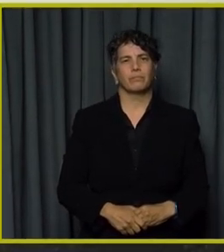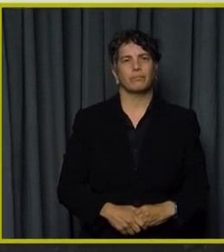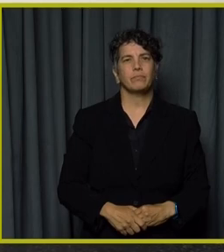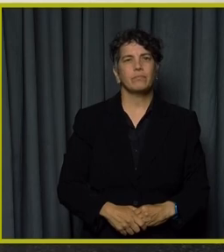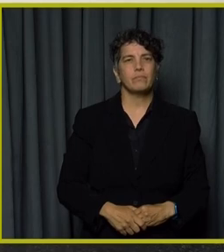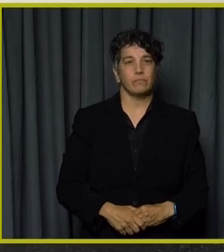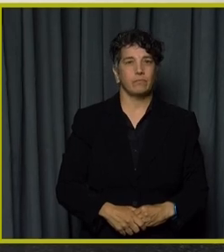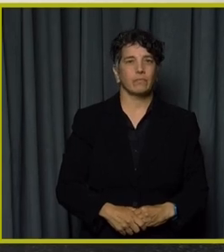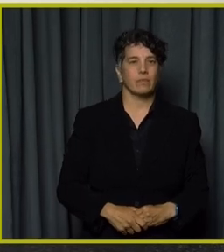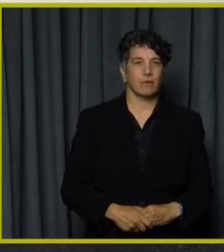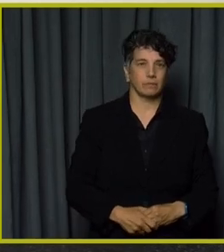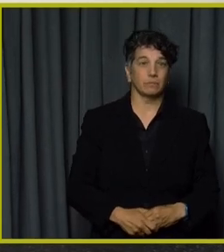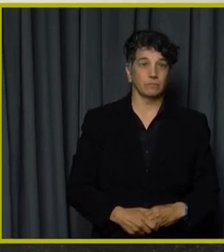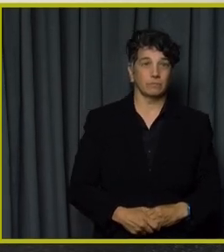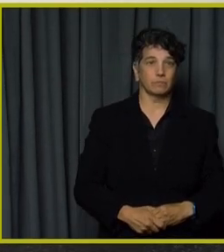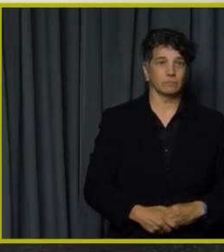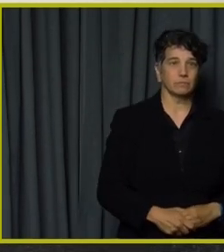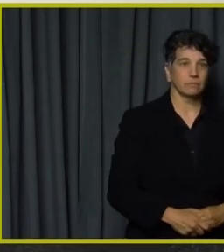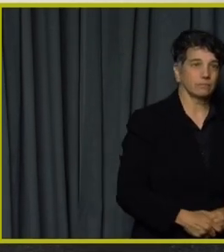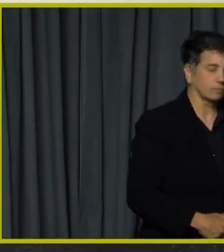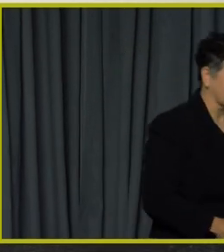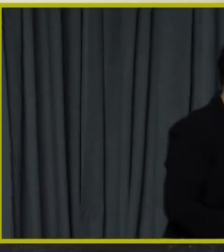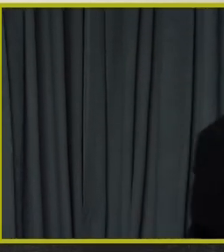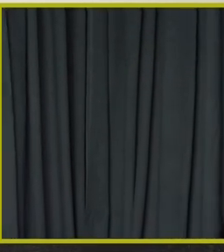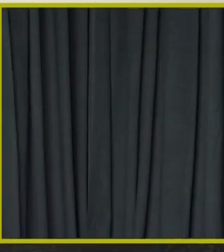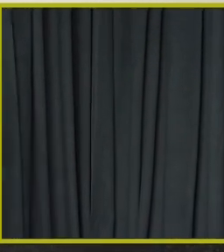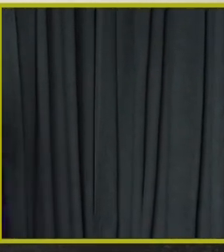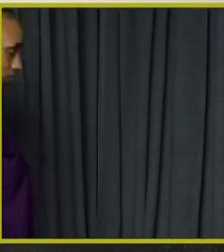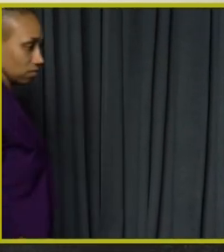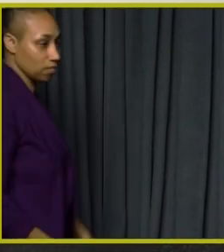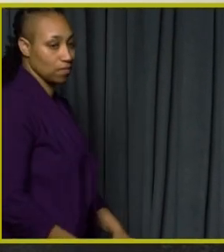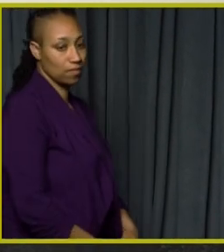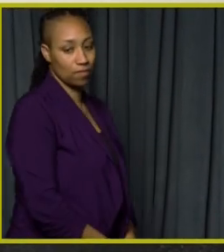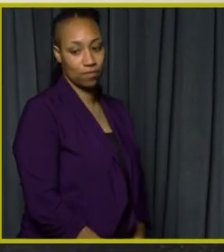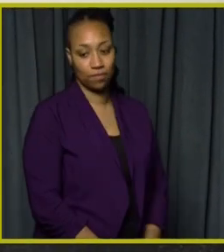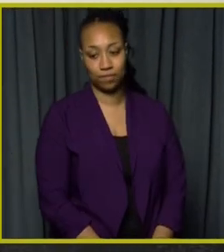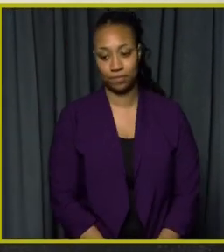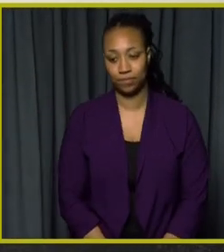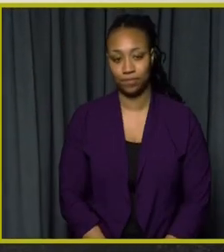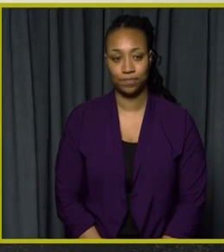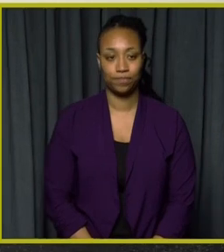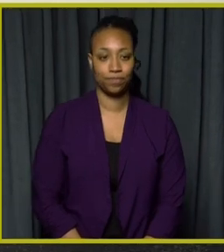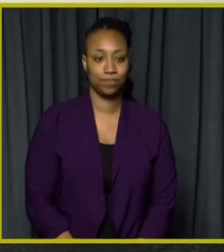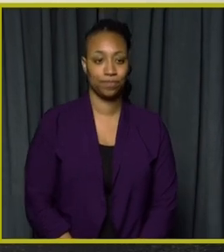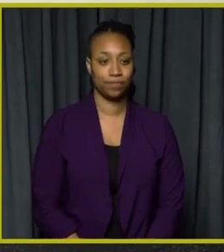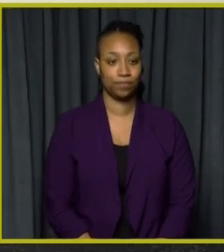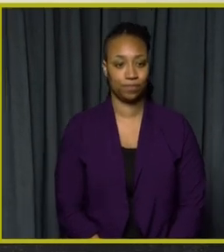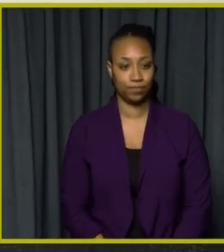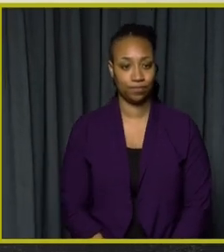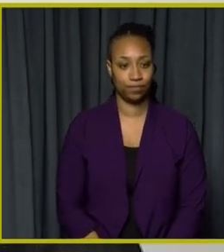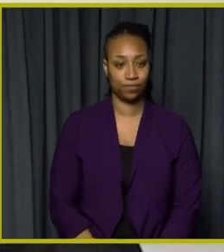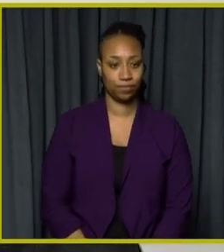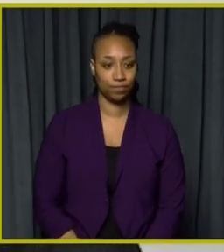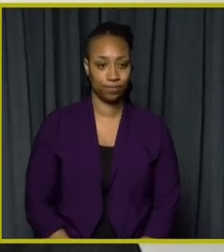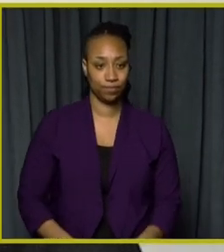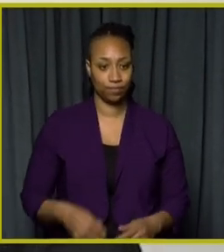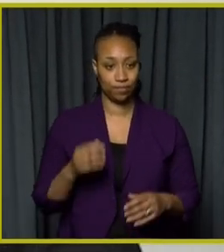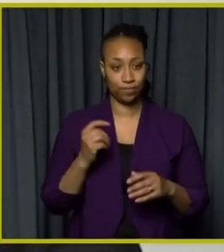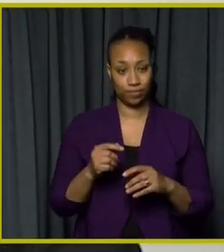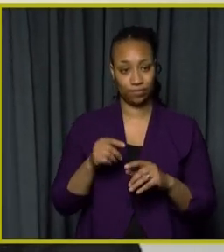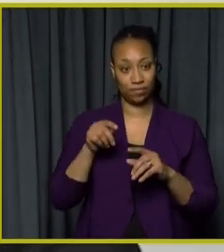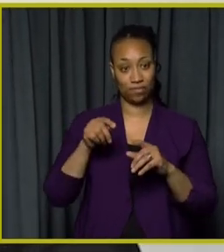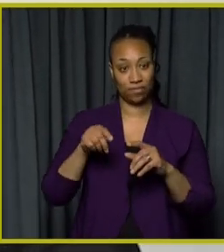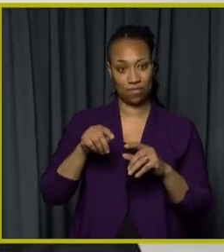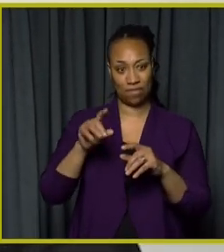Hi, I'm Reverend Rodney Williams. The bottom 80% of our country has not realized